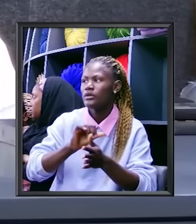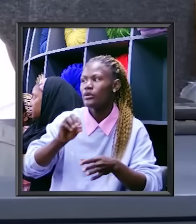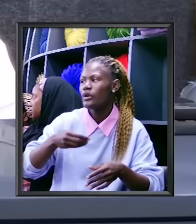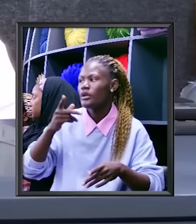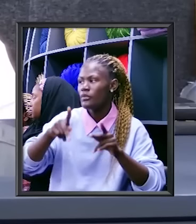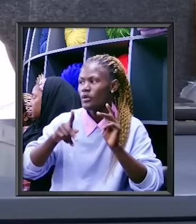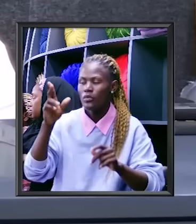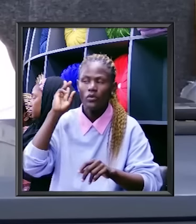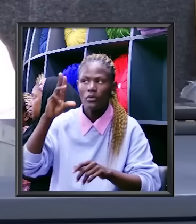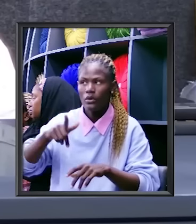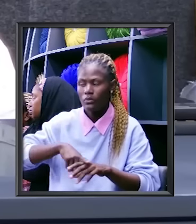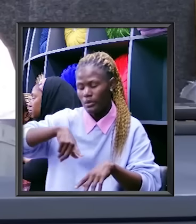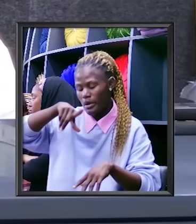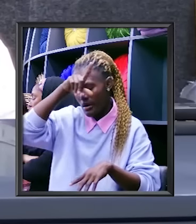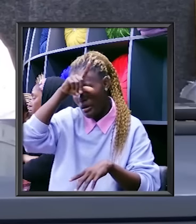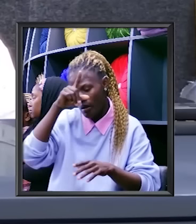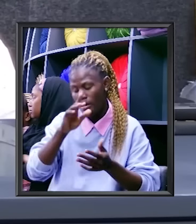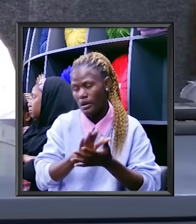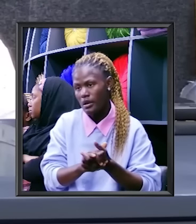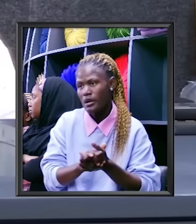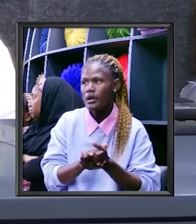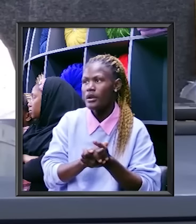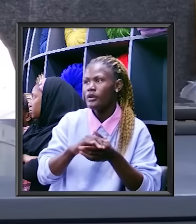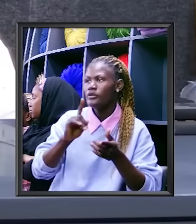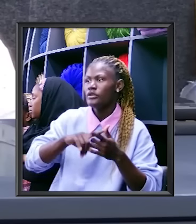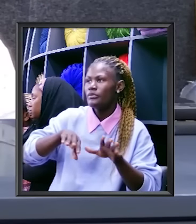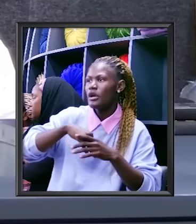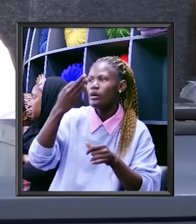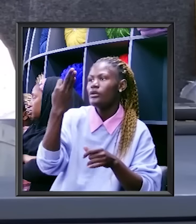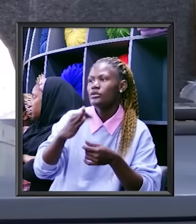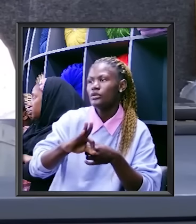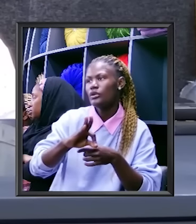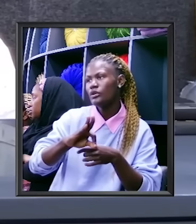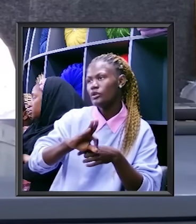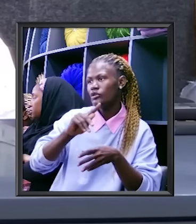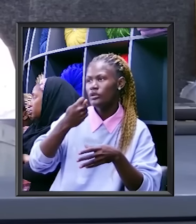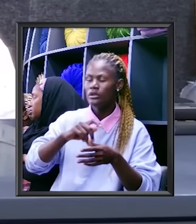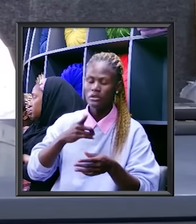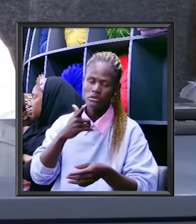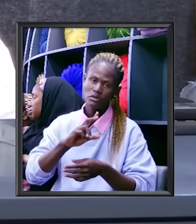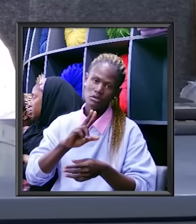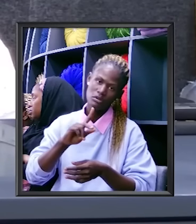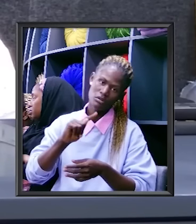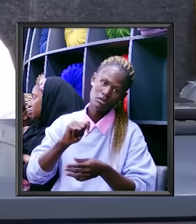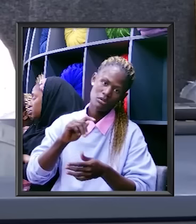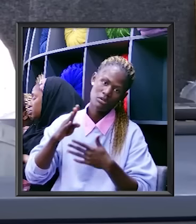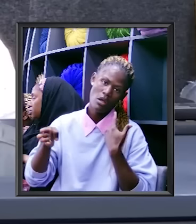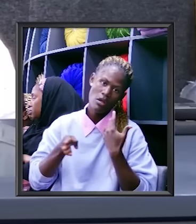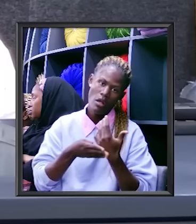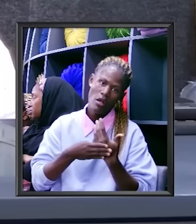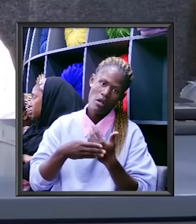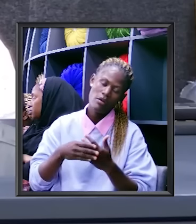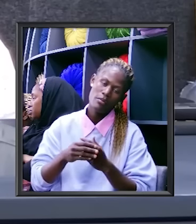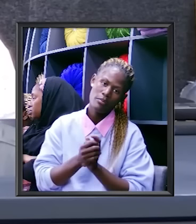to stay clear from the GT Bank Orange Market branch. You remember about 2-3 years ago